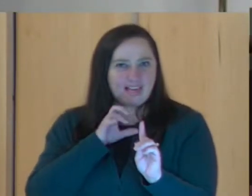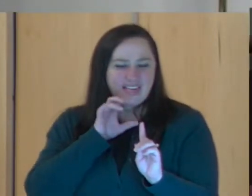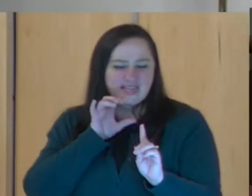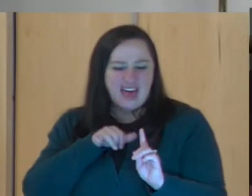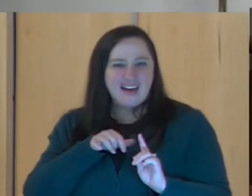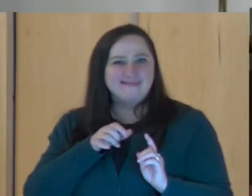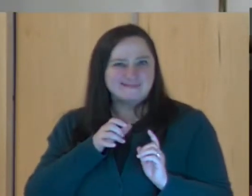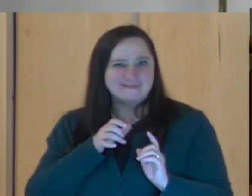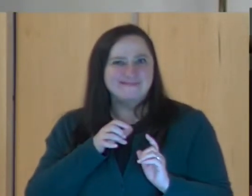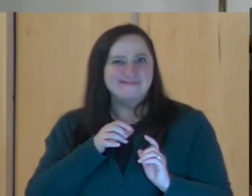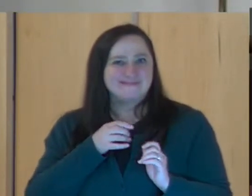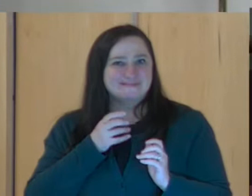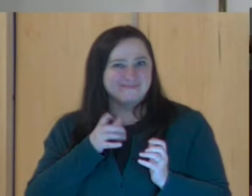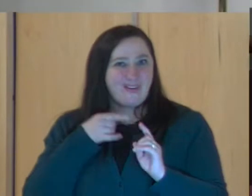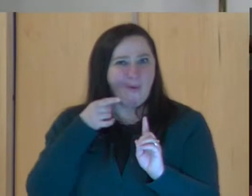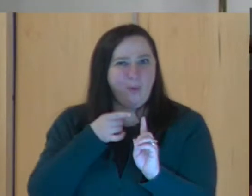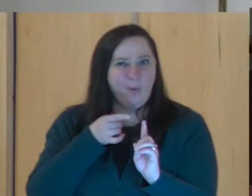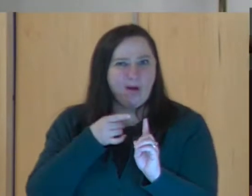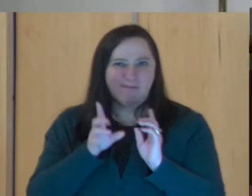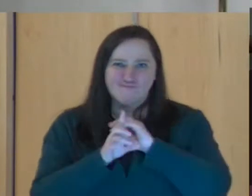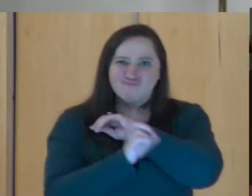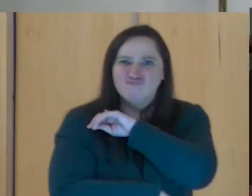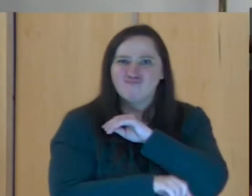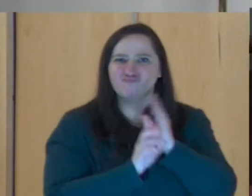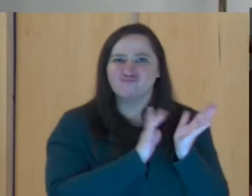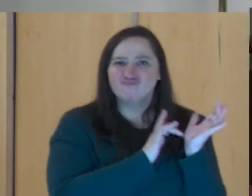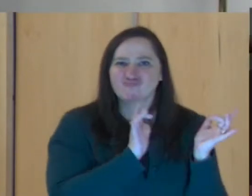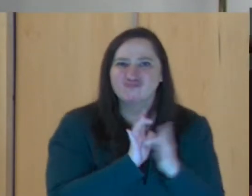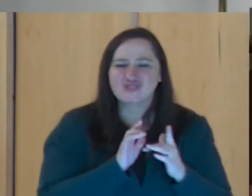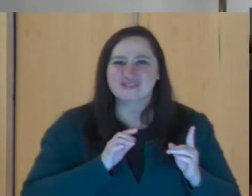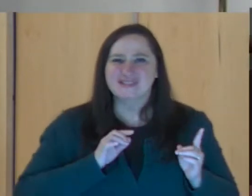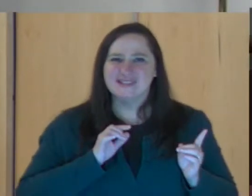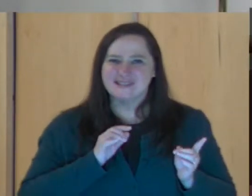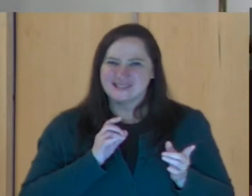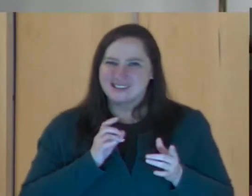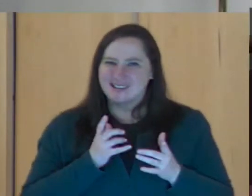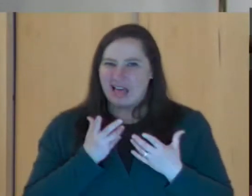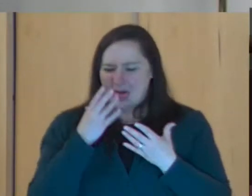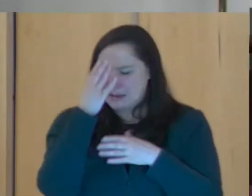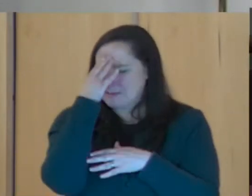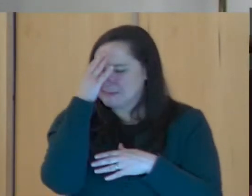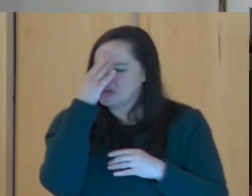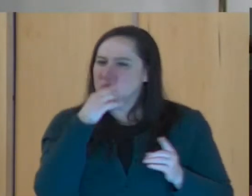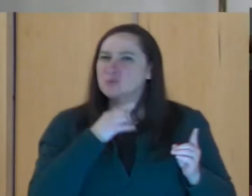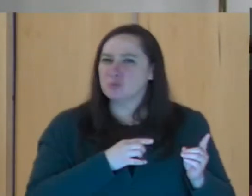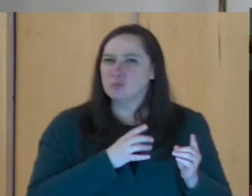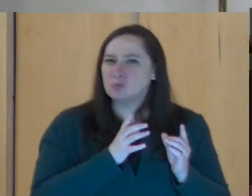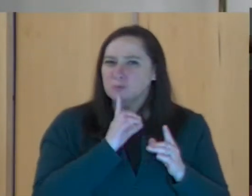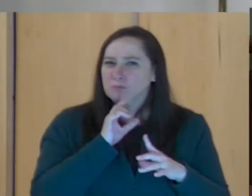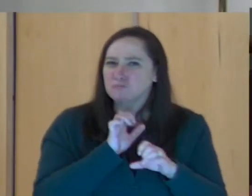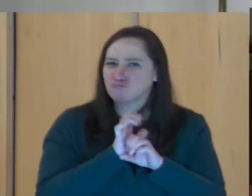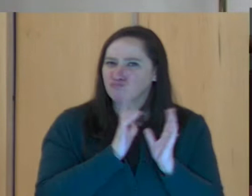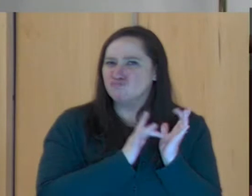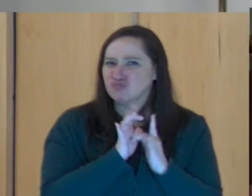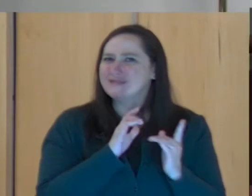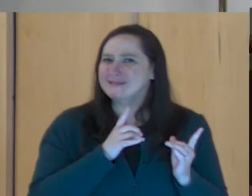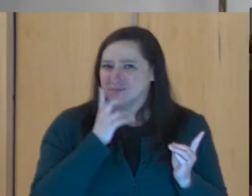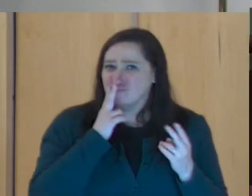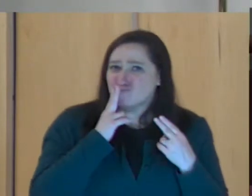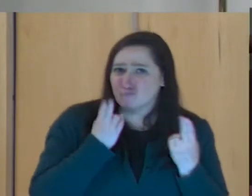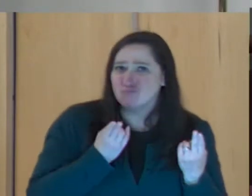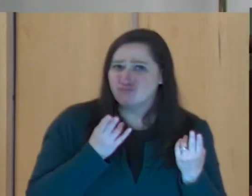he wanted, was to condemn Jesus, even though he knew Jesus was